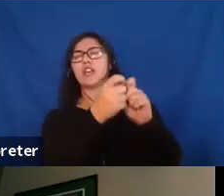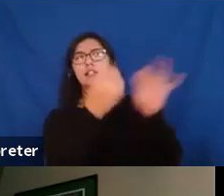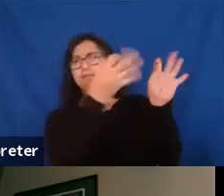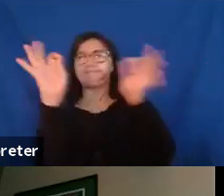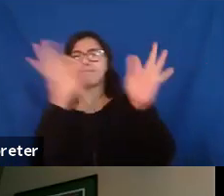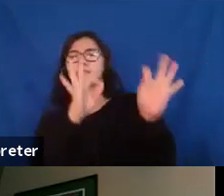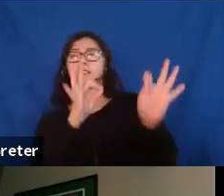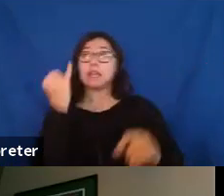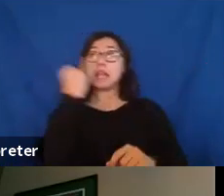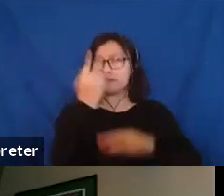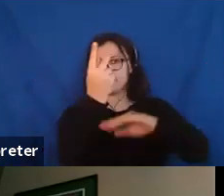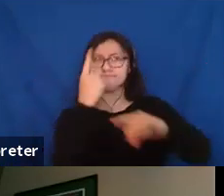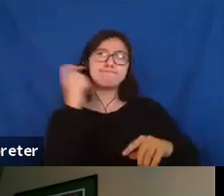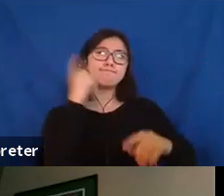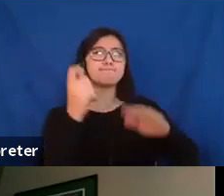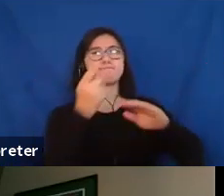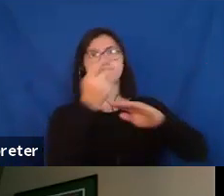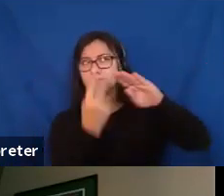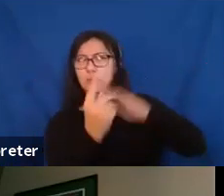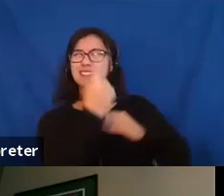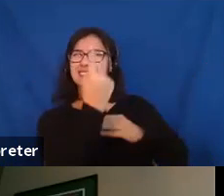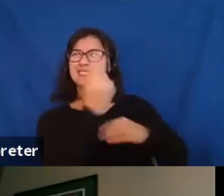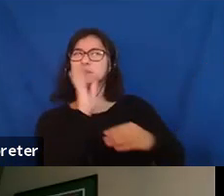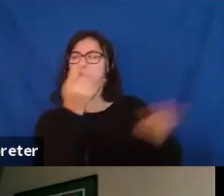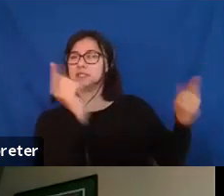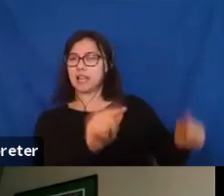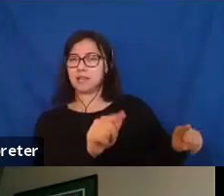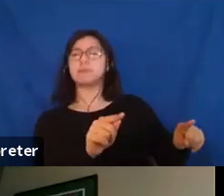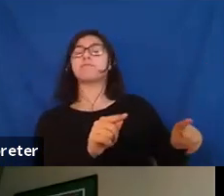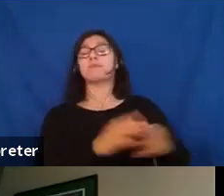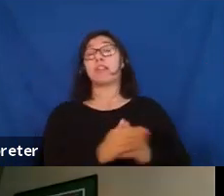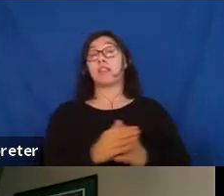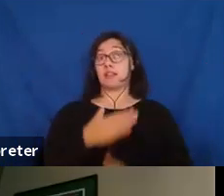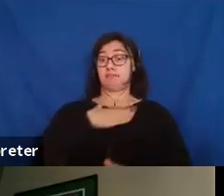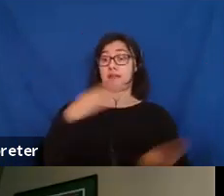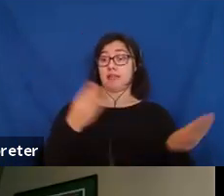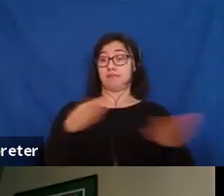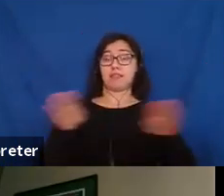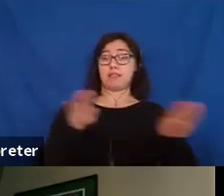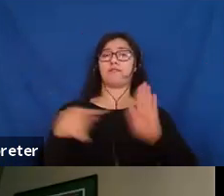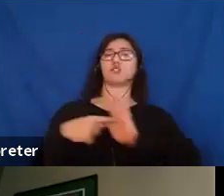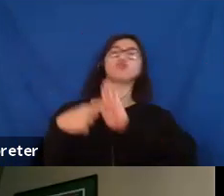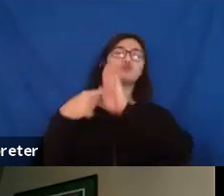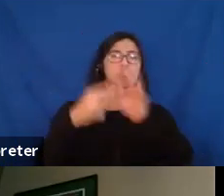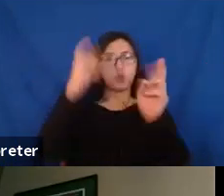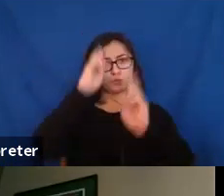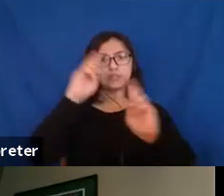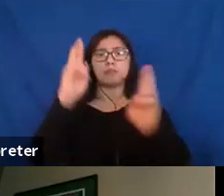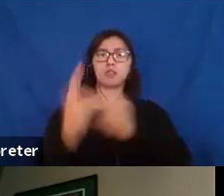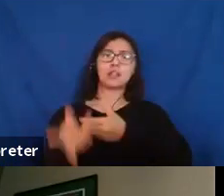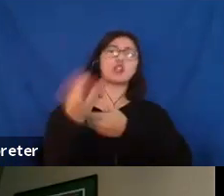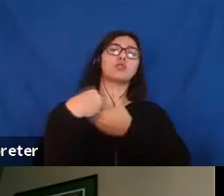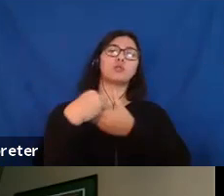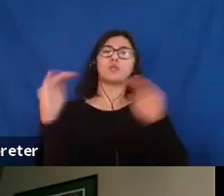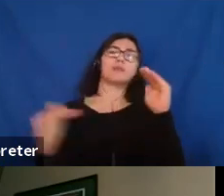happen. And then making a statement or engaging in behavior that demonstrates a more respectful or inclusive or equitable way